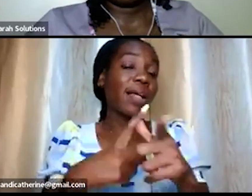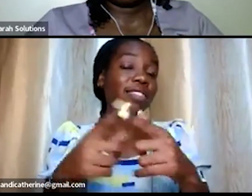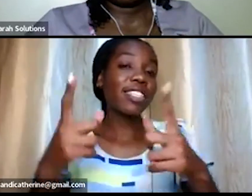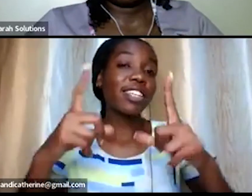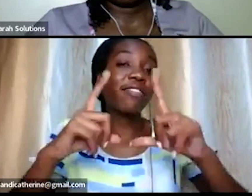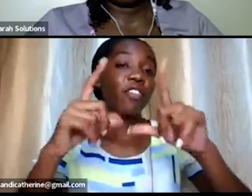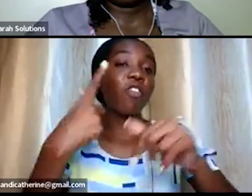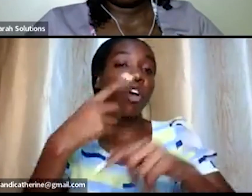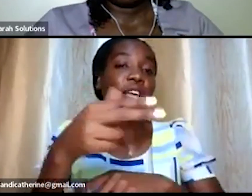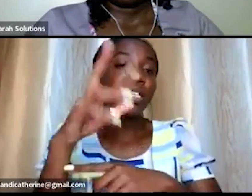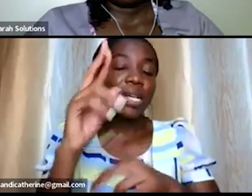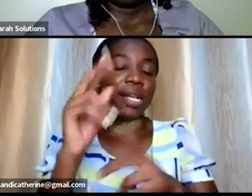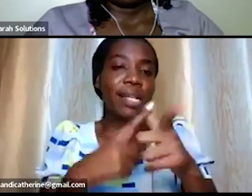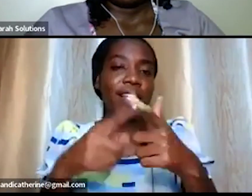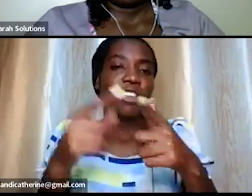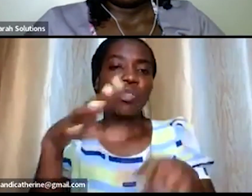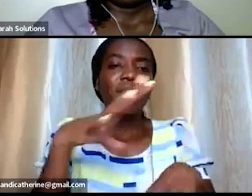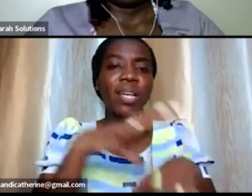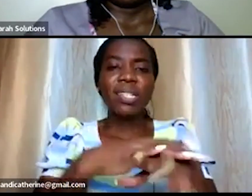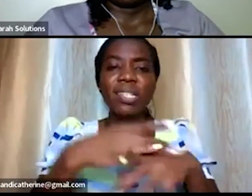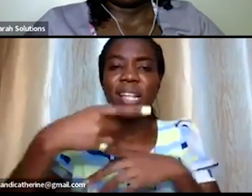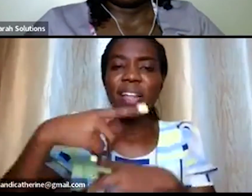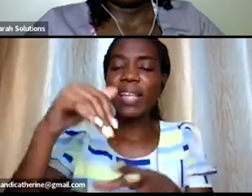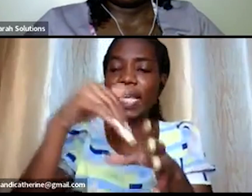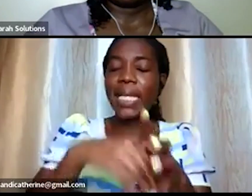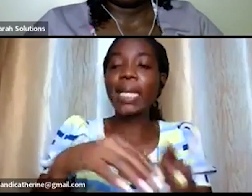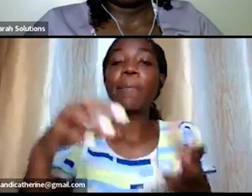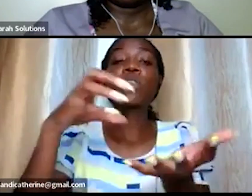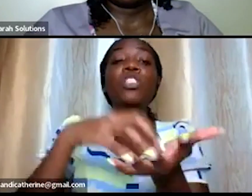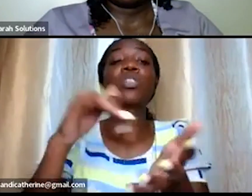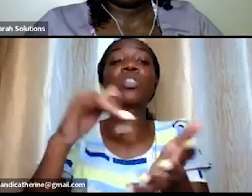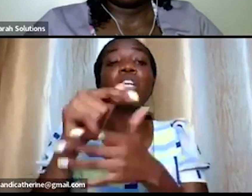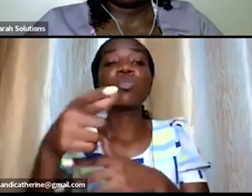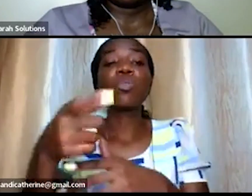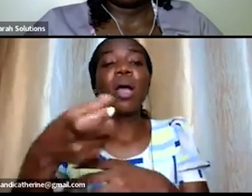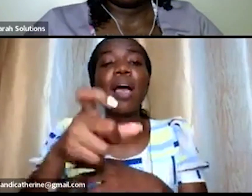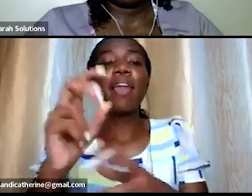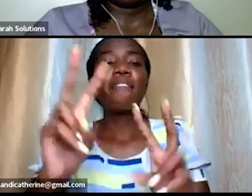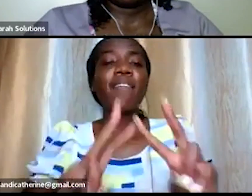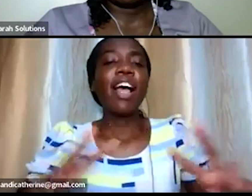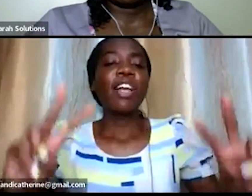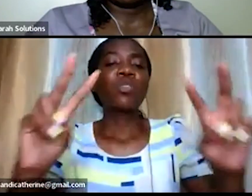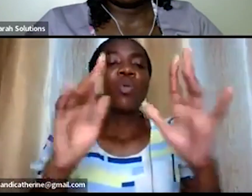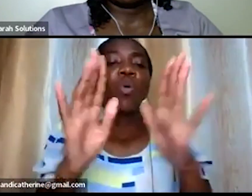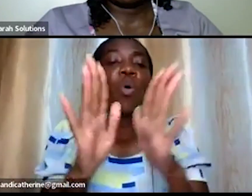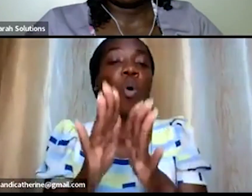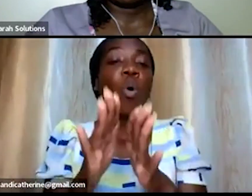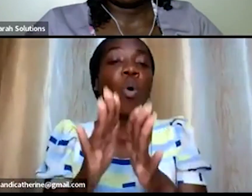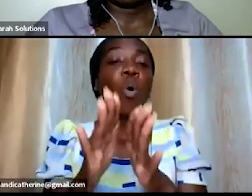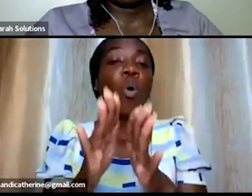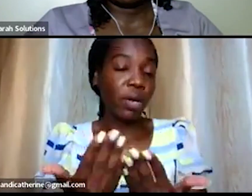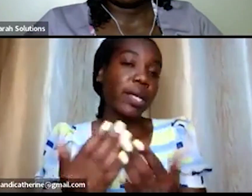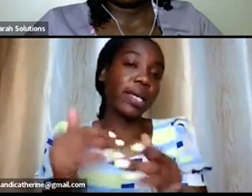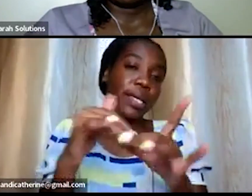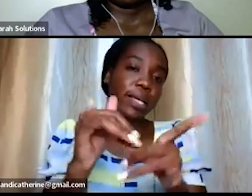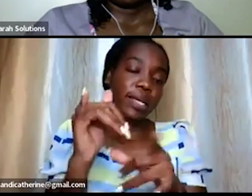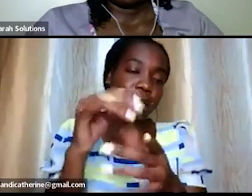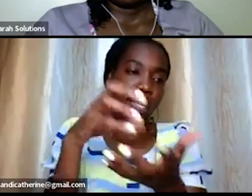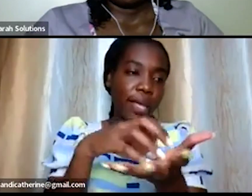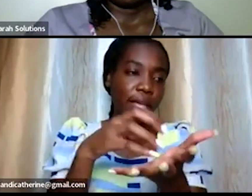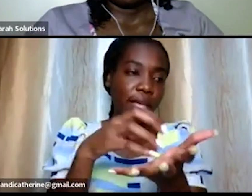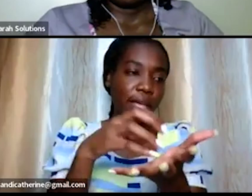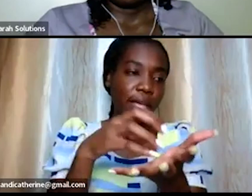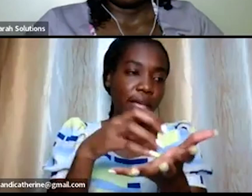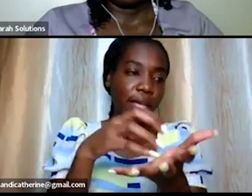find yourself in that niche position where you truly are adding value. Or perhaps in the case of the question that